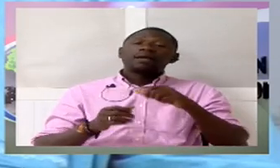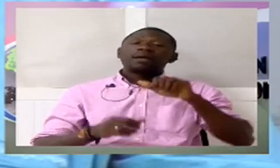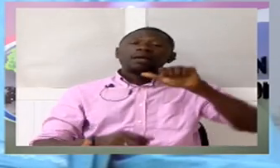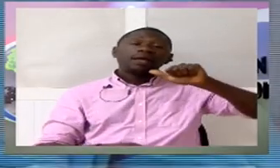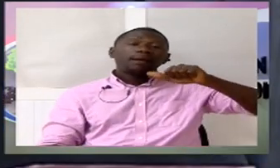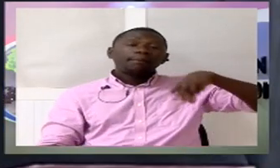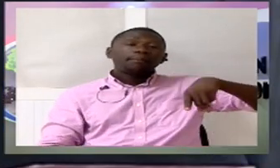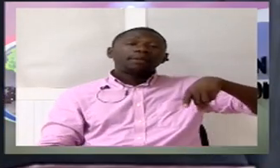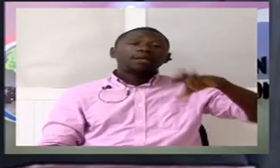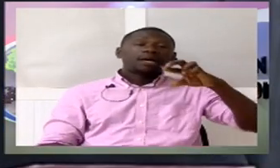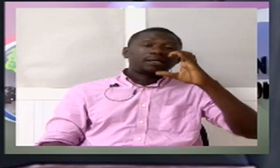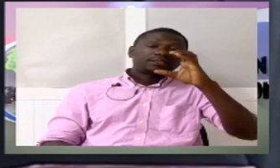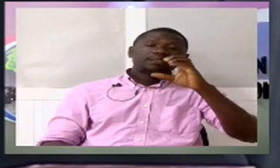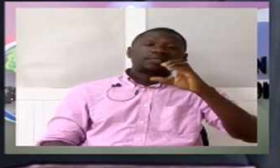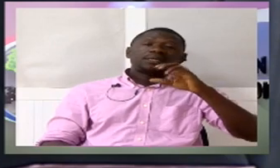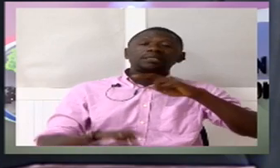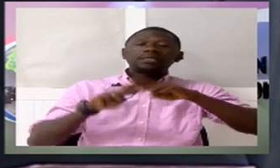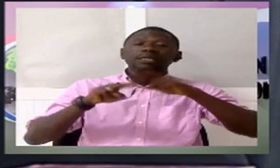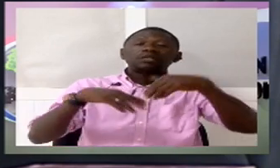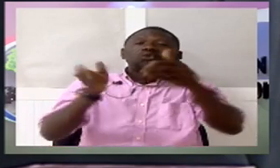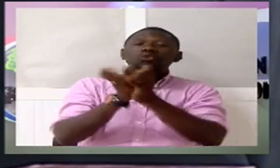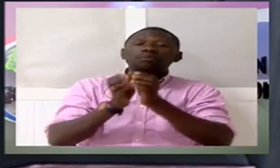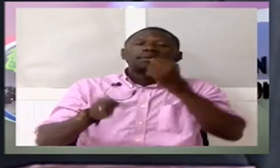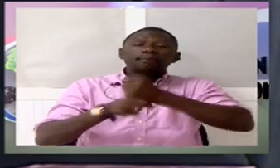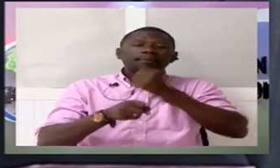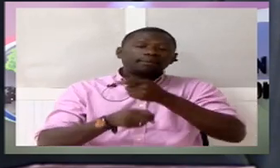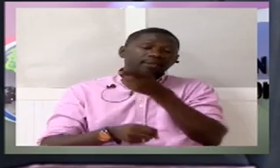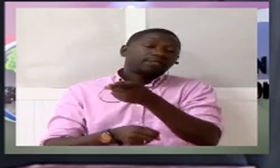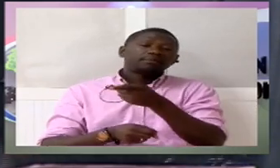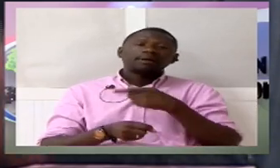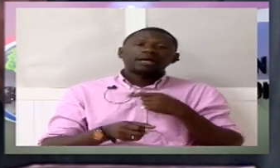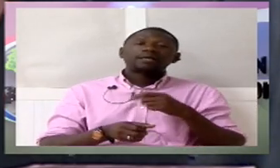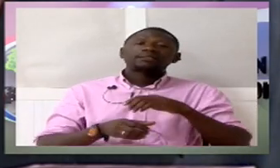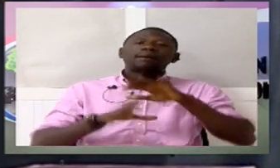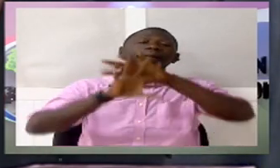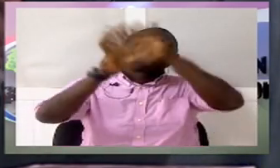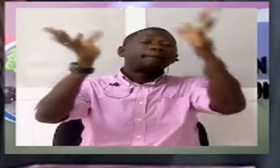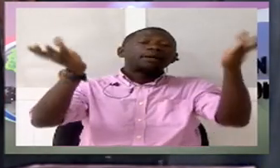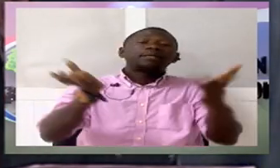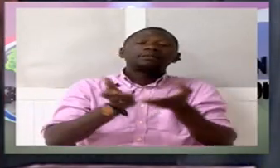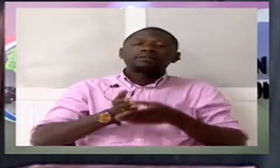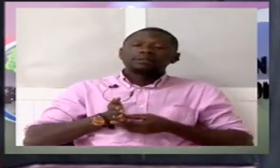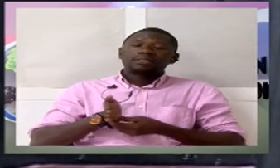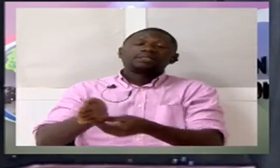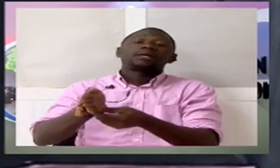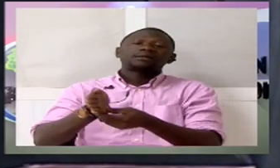2001 to 2003. While he was a member of parliament, he was selected